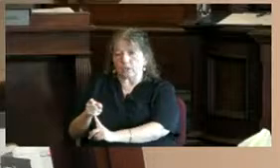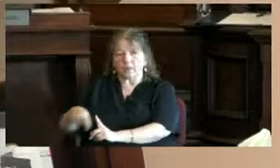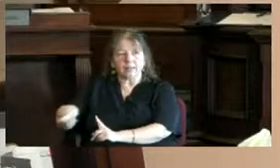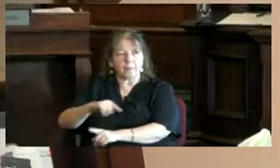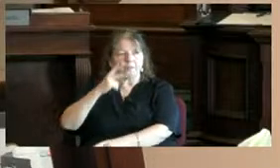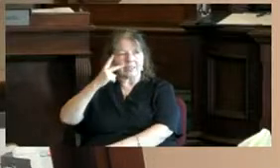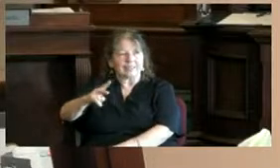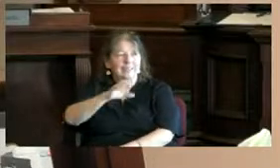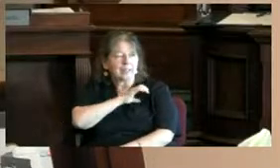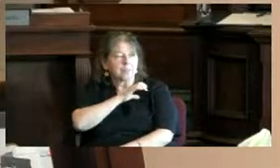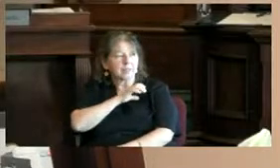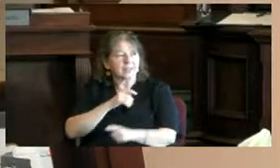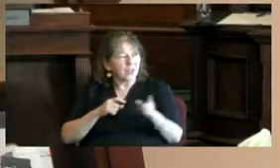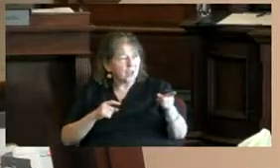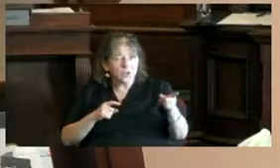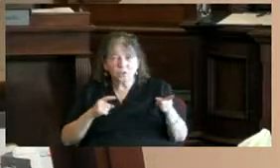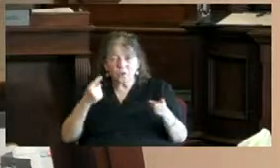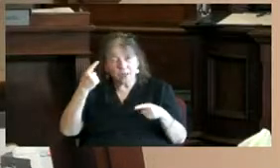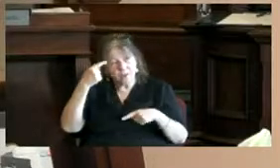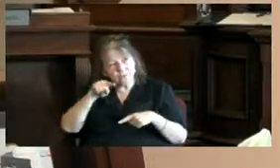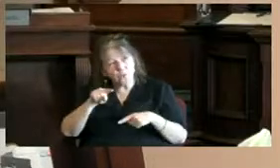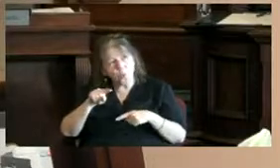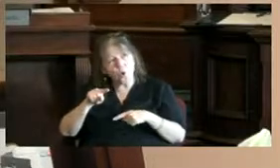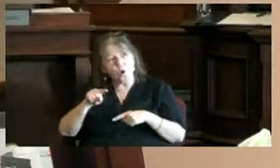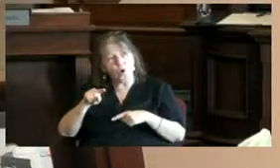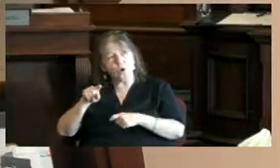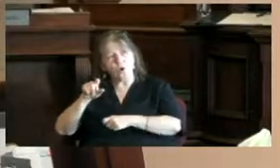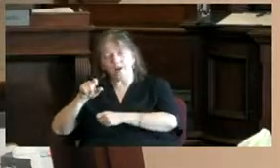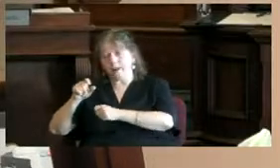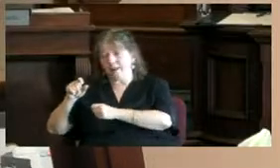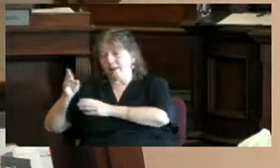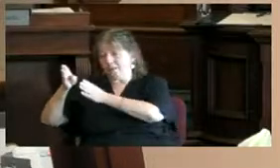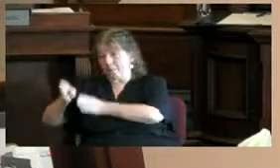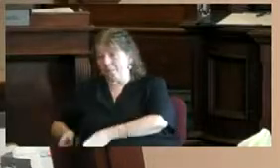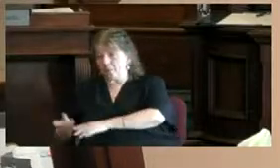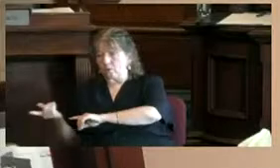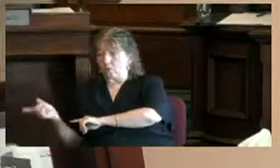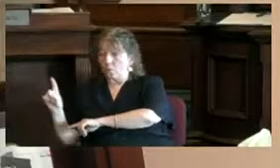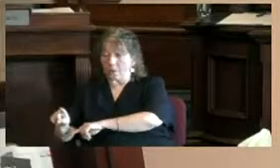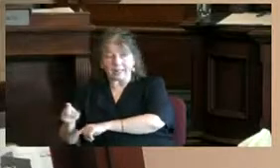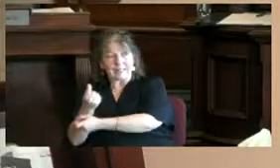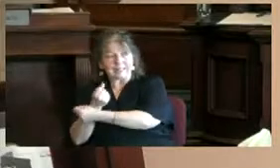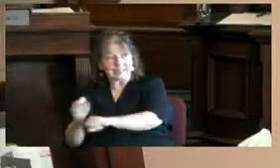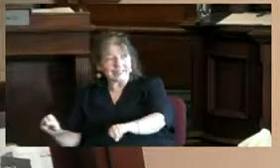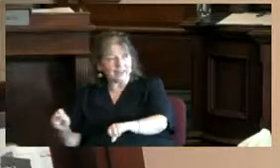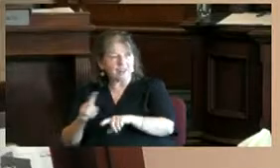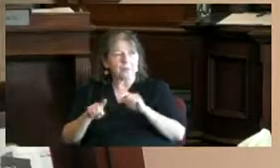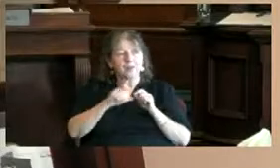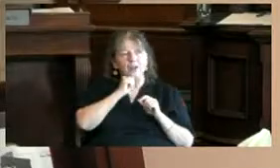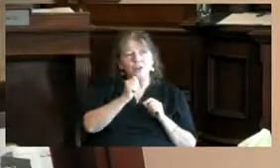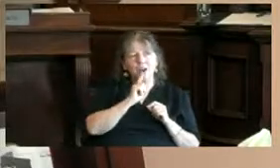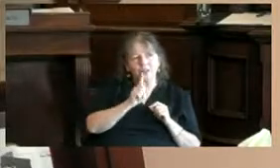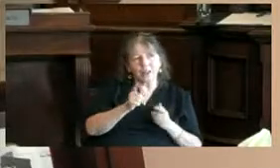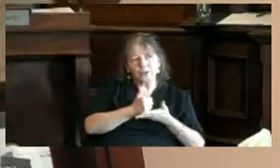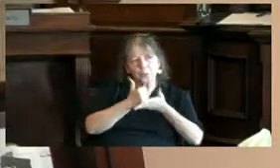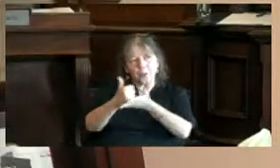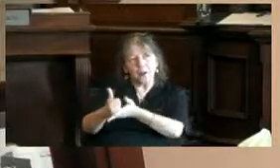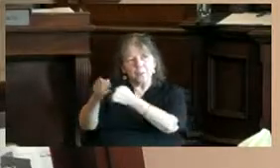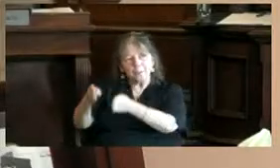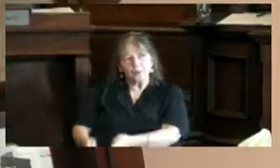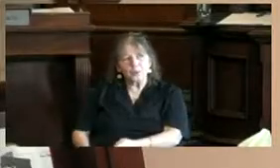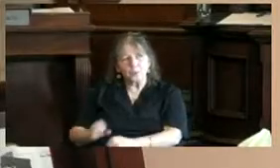folks. And so you're there for the safety of the worker, but not for the well-being of the actual